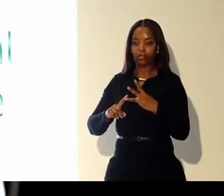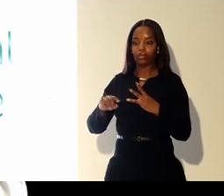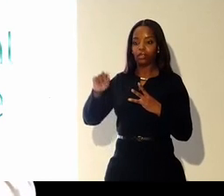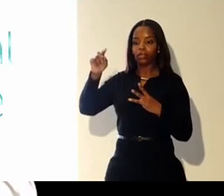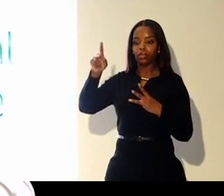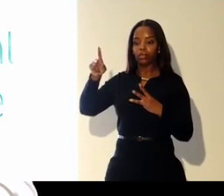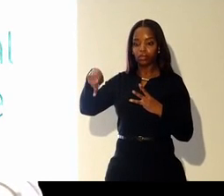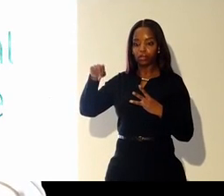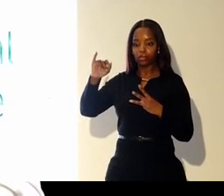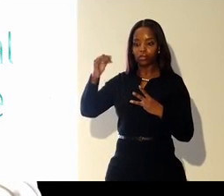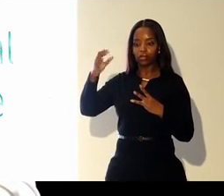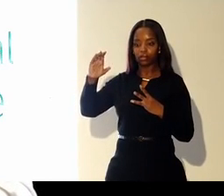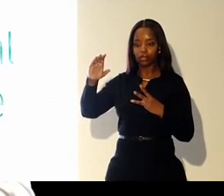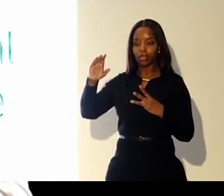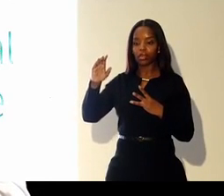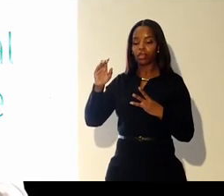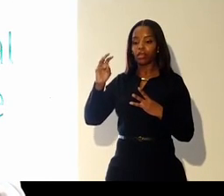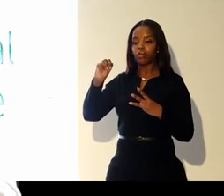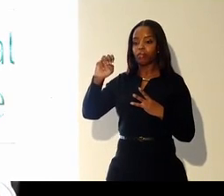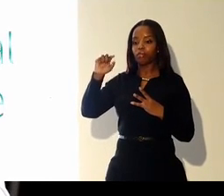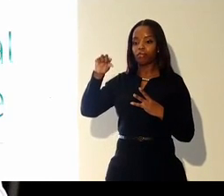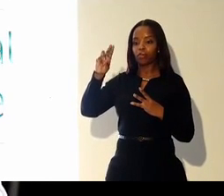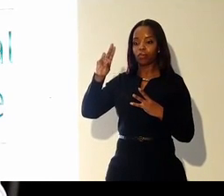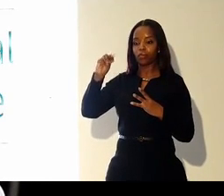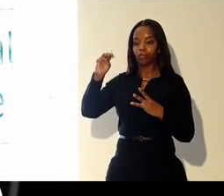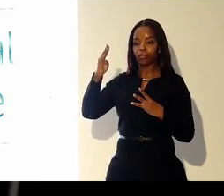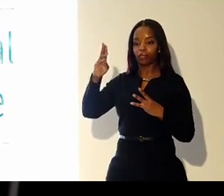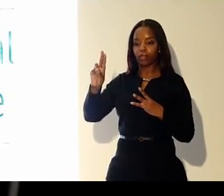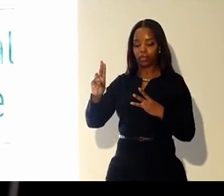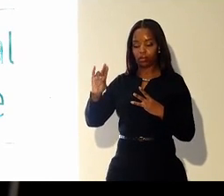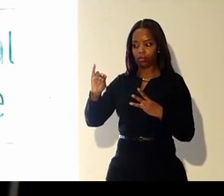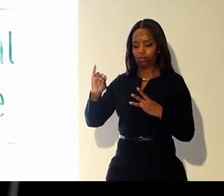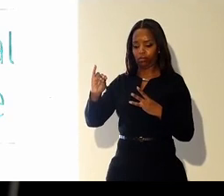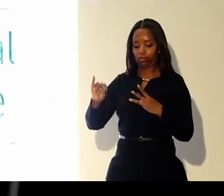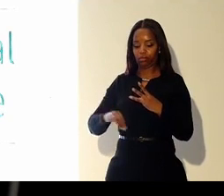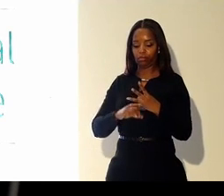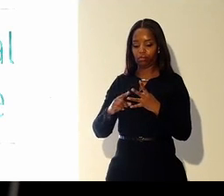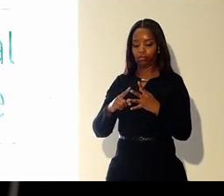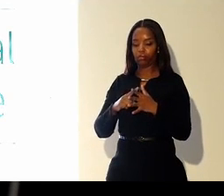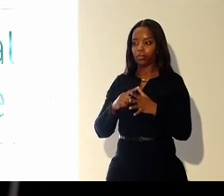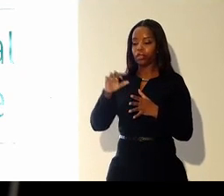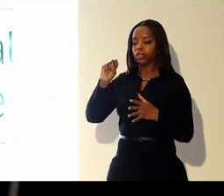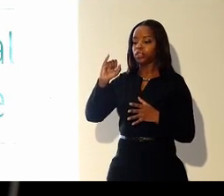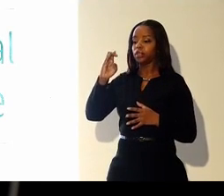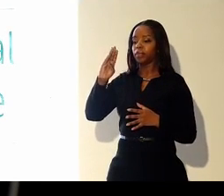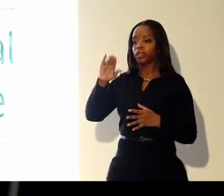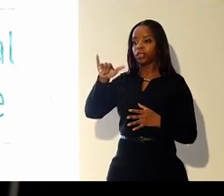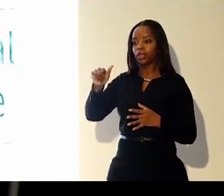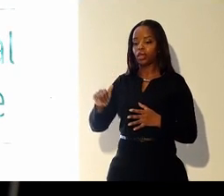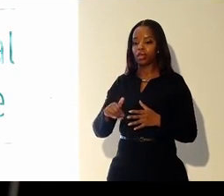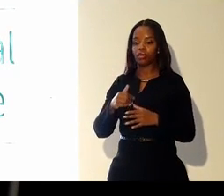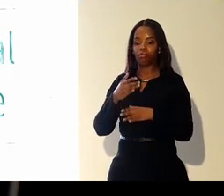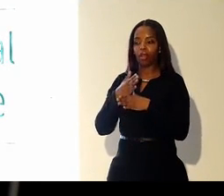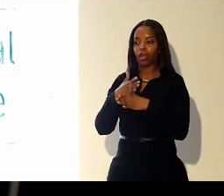Kodlimpi, Deputy Minister of Labour, Ntuthuko Sibiya, Deputy Minister of